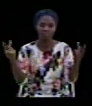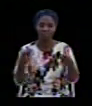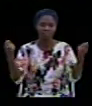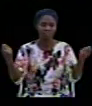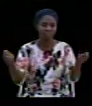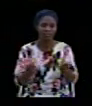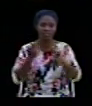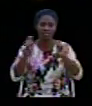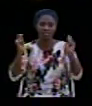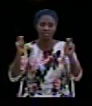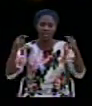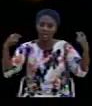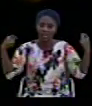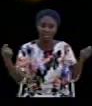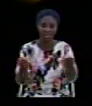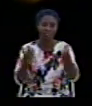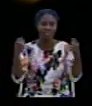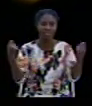Hallelujah.